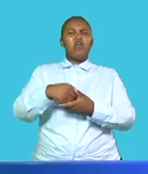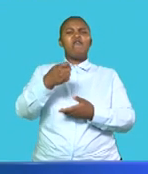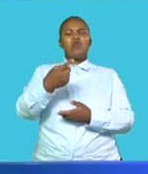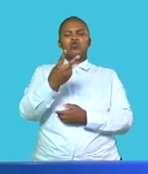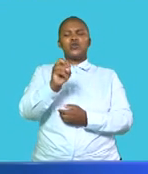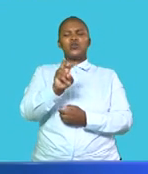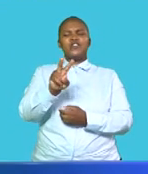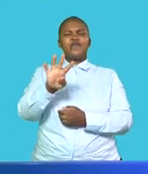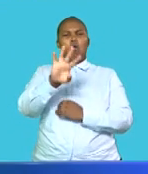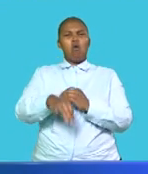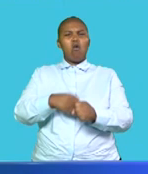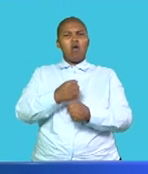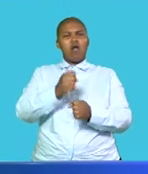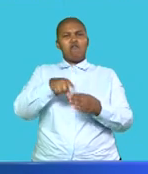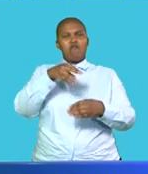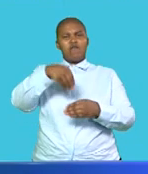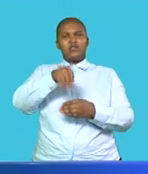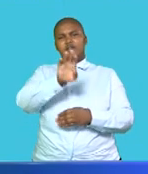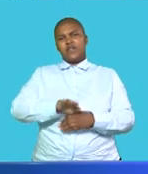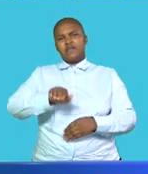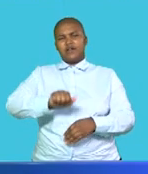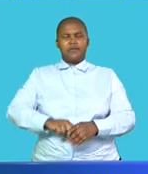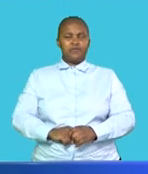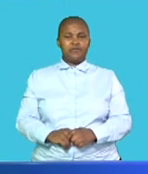lukazwelonke nokunjalo nolwezifundazwe.